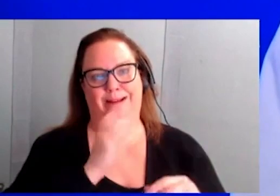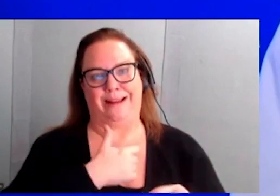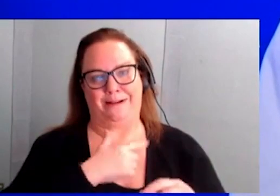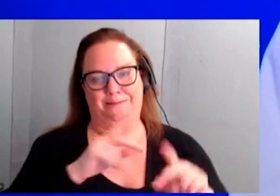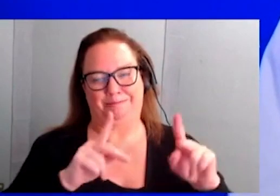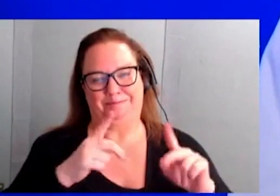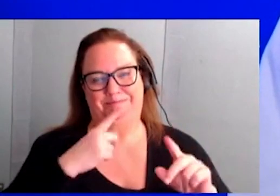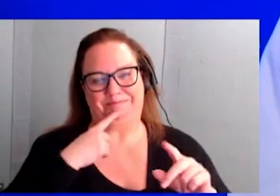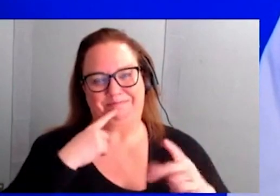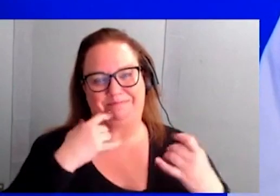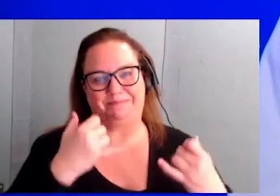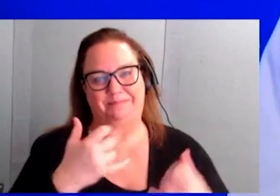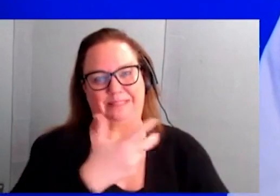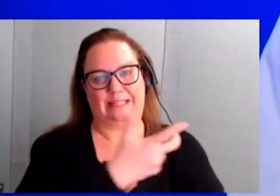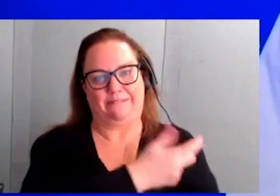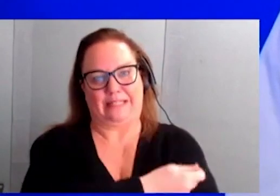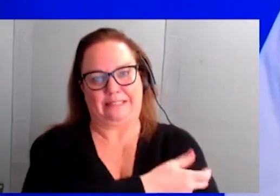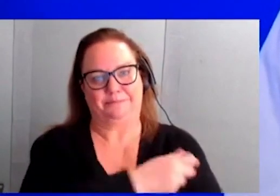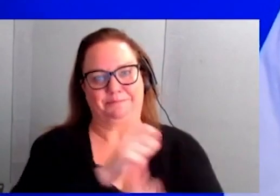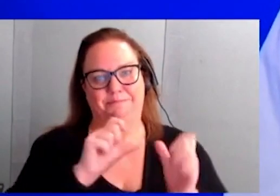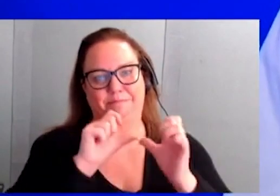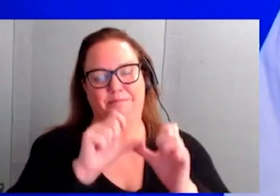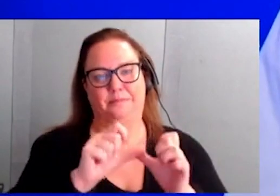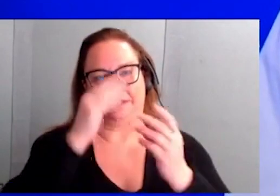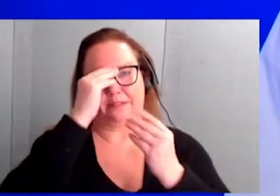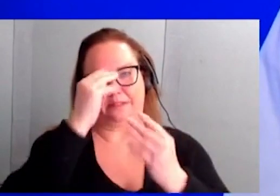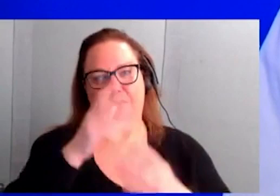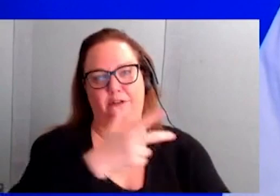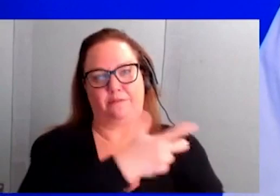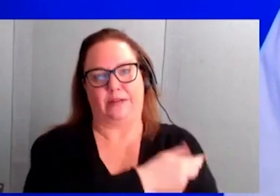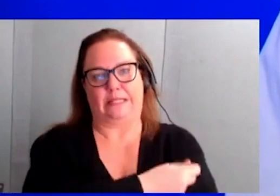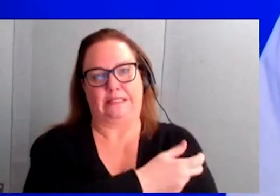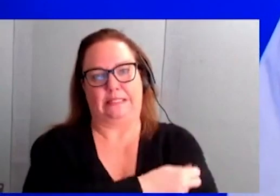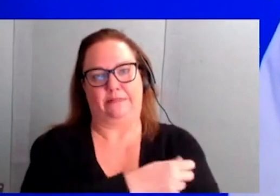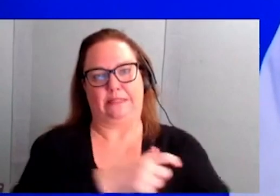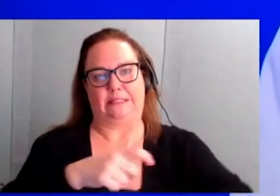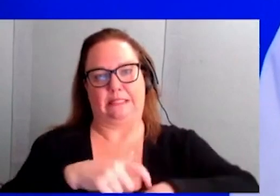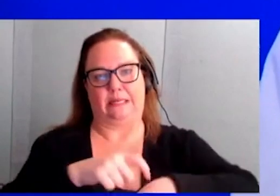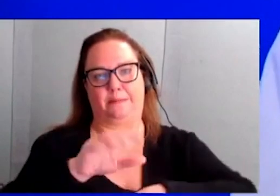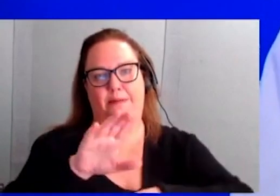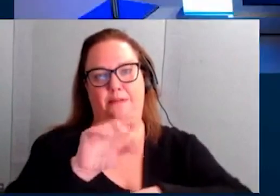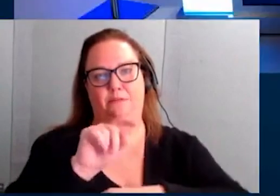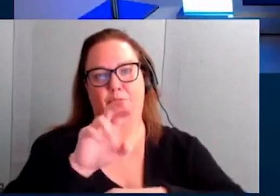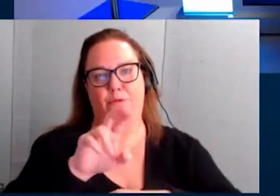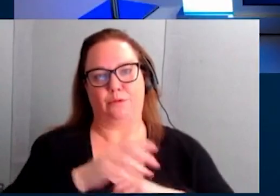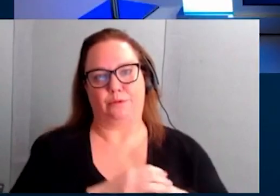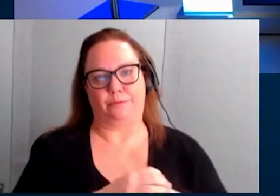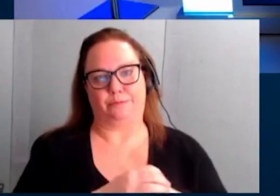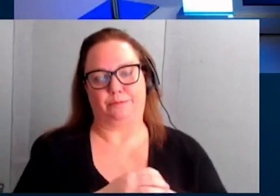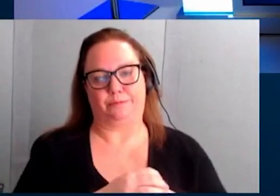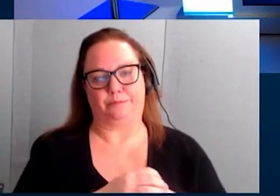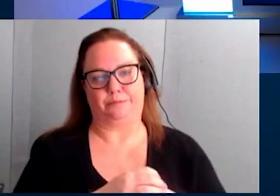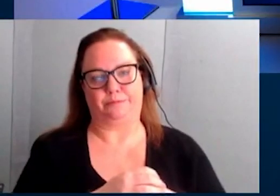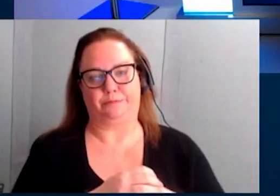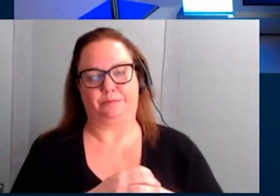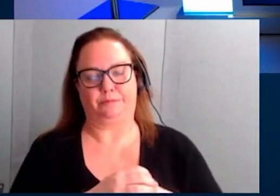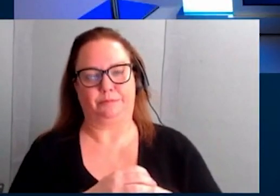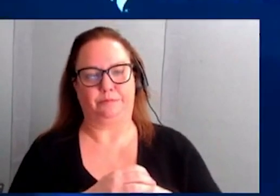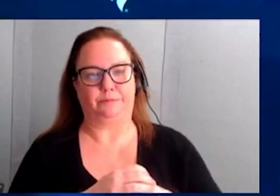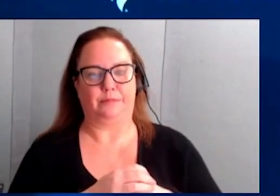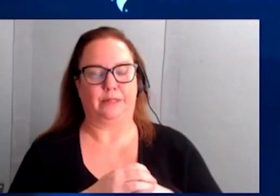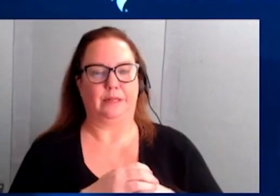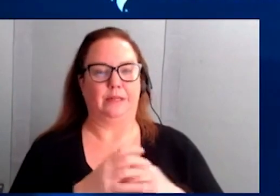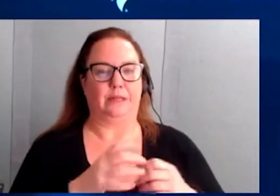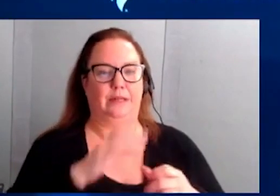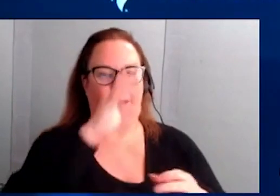really get vaccinated. Continue to be up to date on your vaccine. If you're due for that booster, please go get that booster. Dr. Stites. It's the intersection of faith,